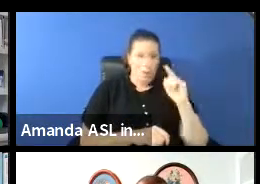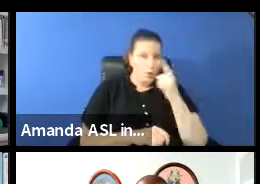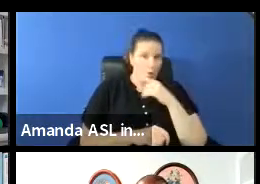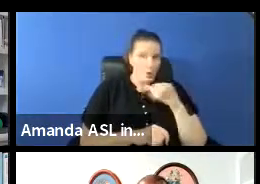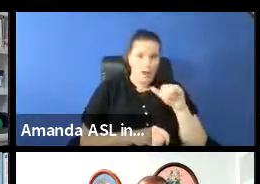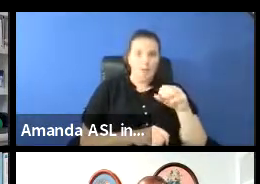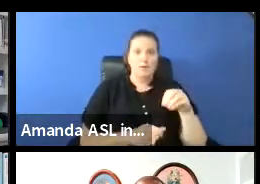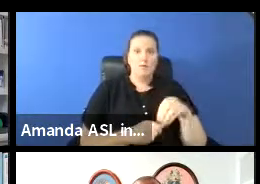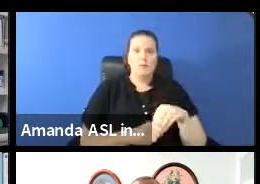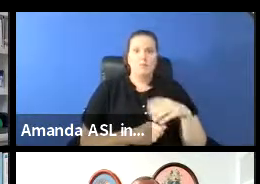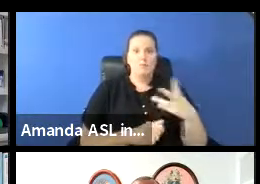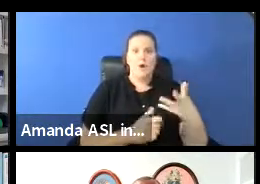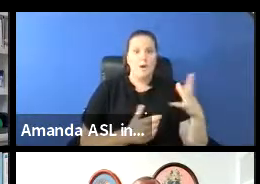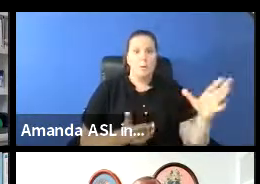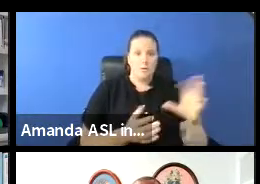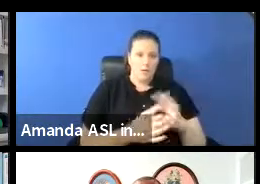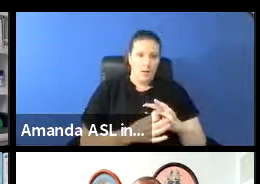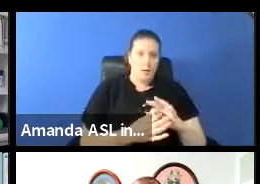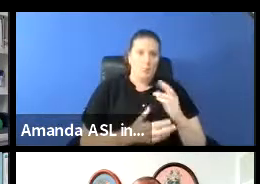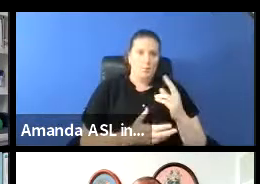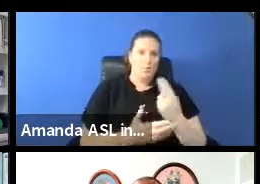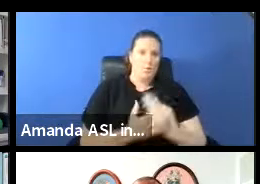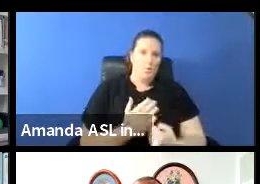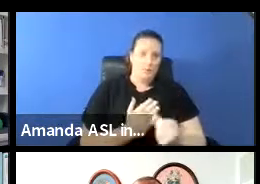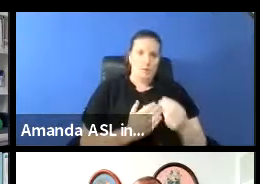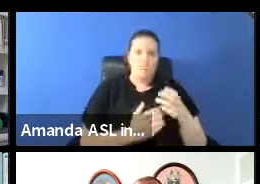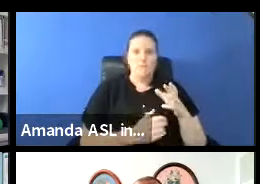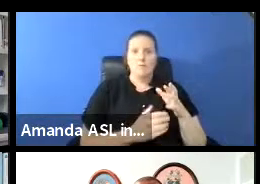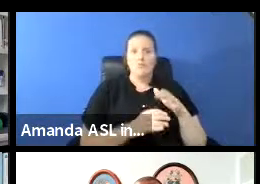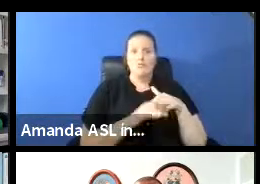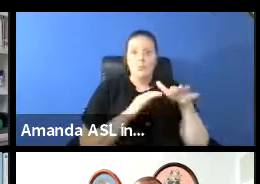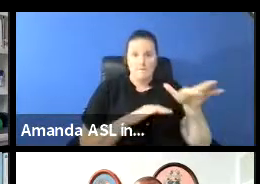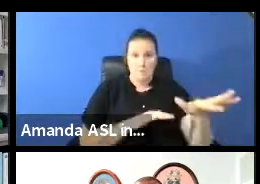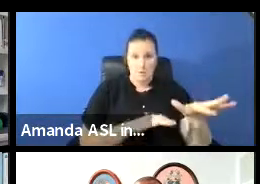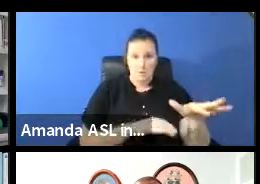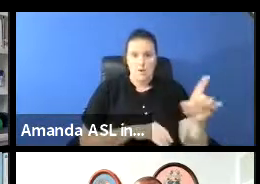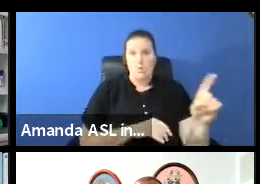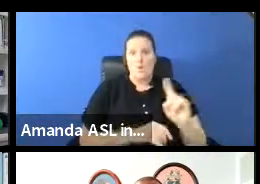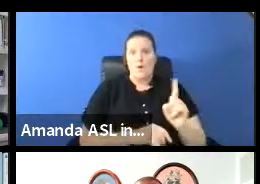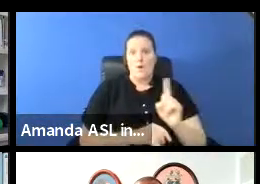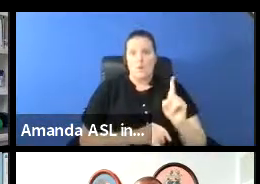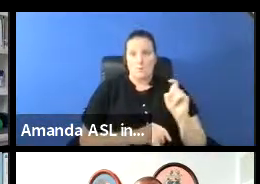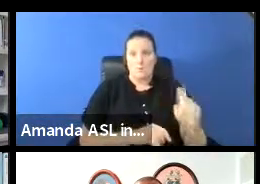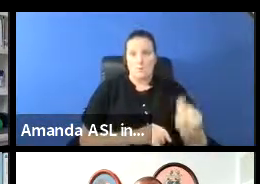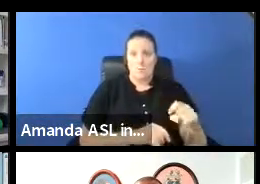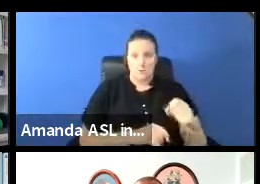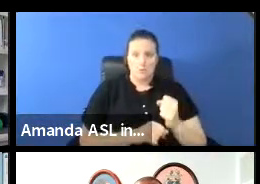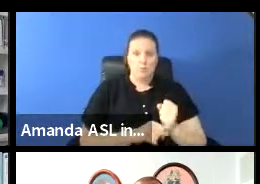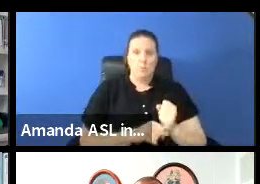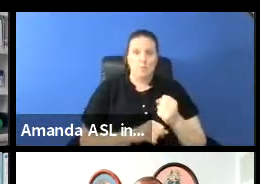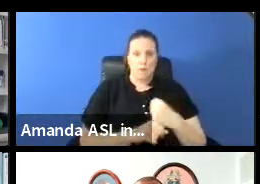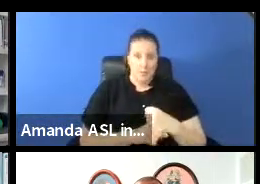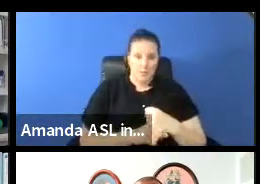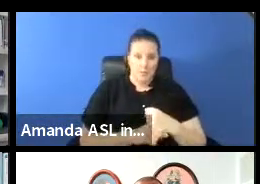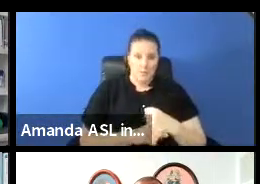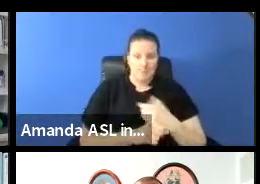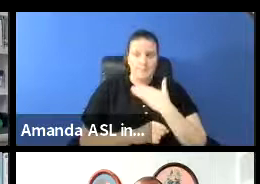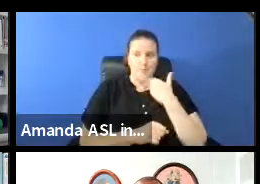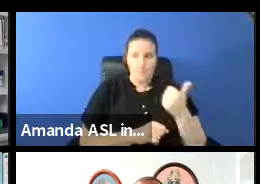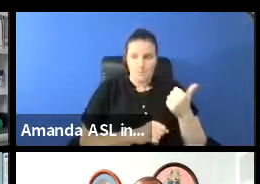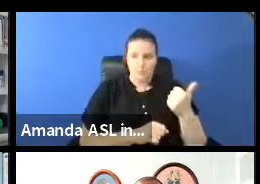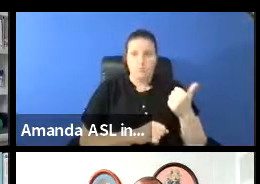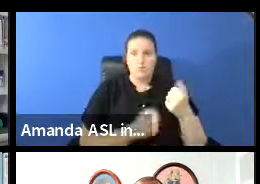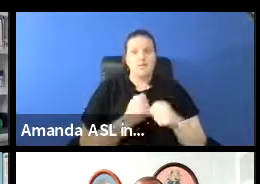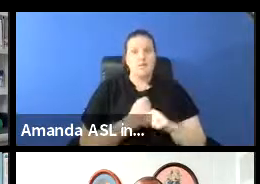and what it will connect on both sides of the river, where we need to make better and